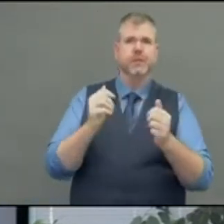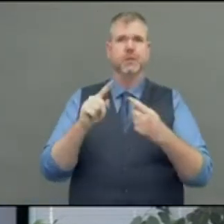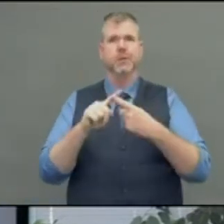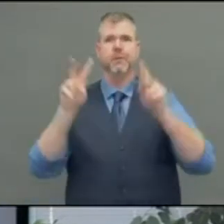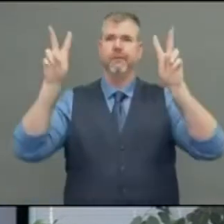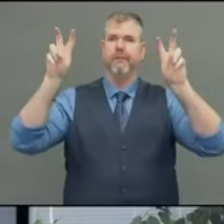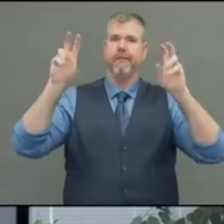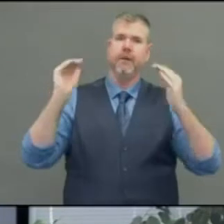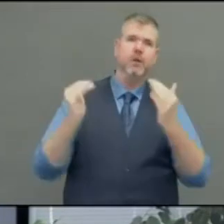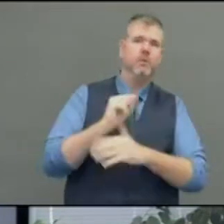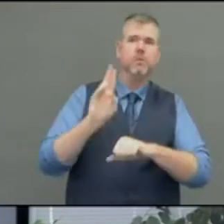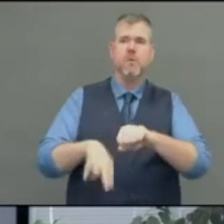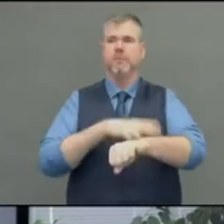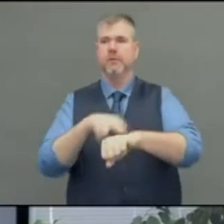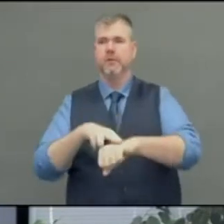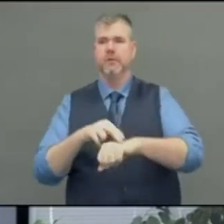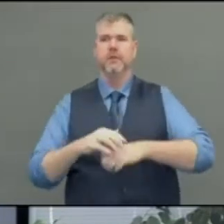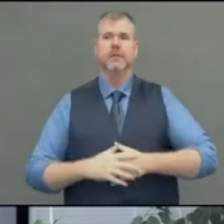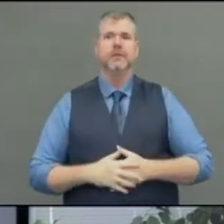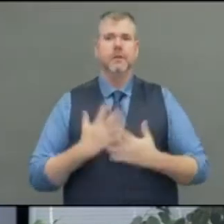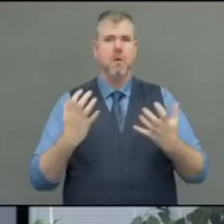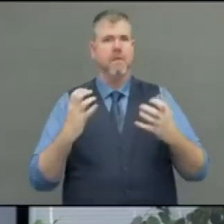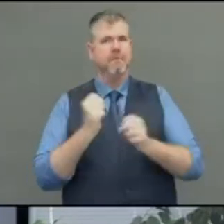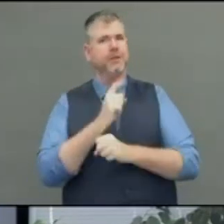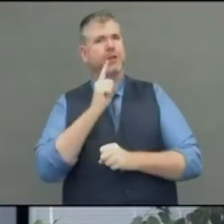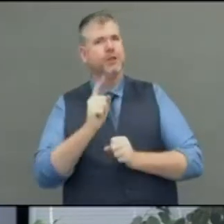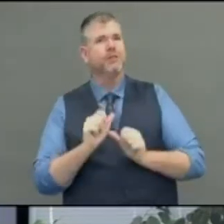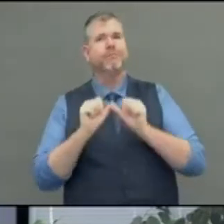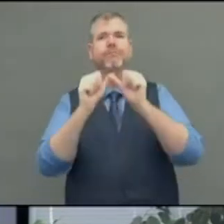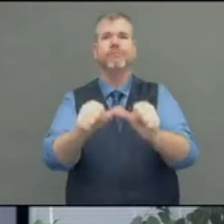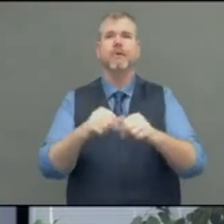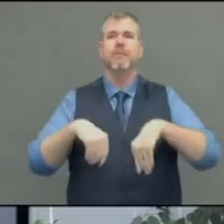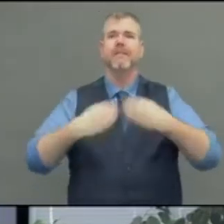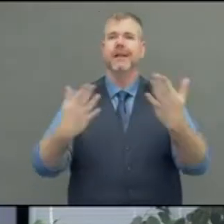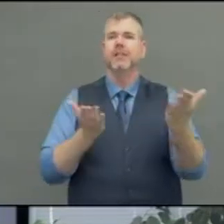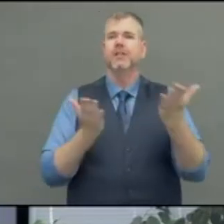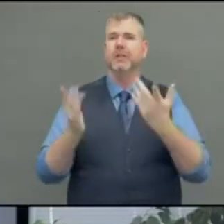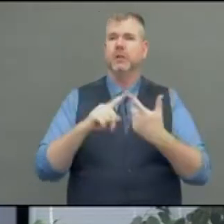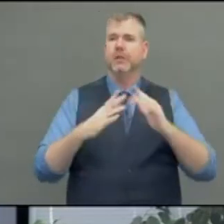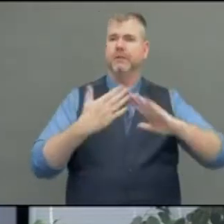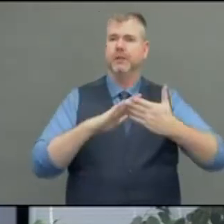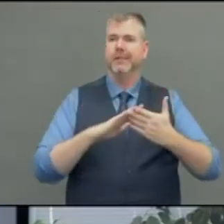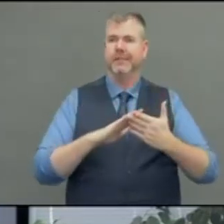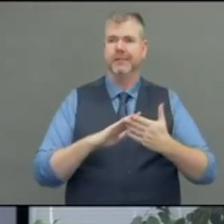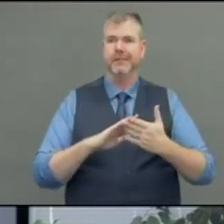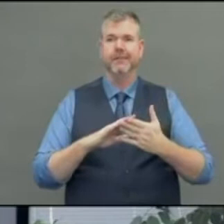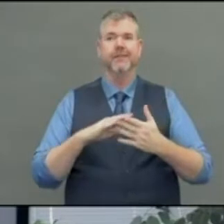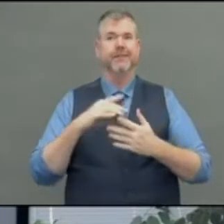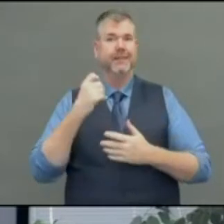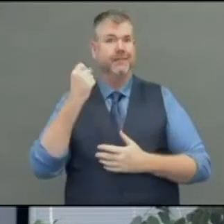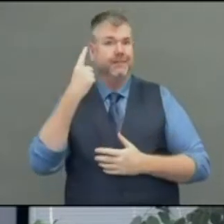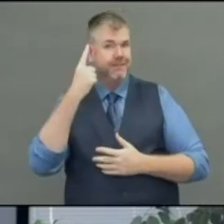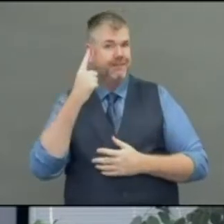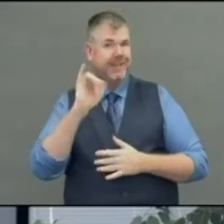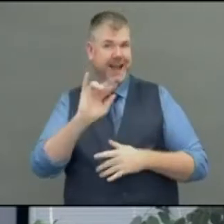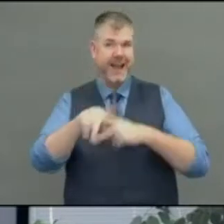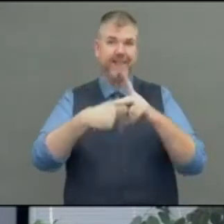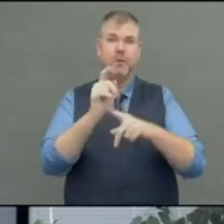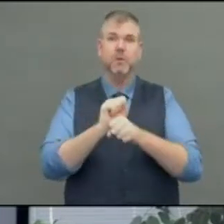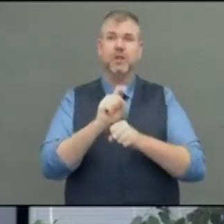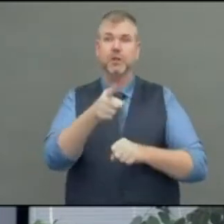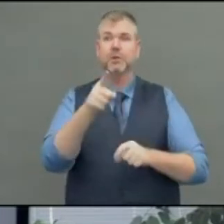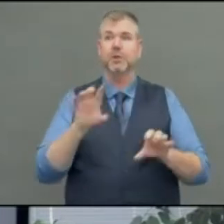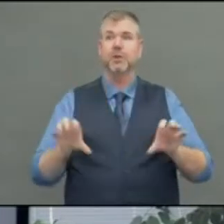to our community, especially with the work that you do, providing devices to people to better have access